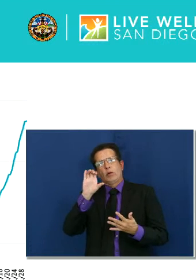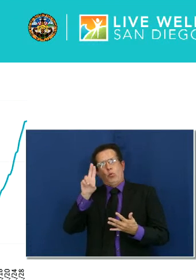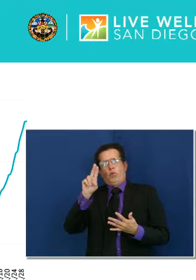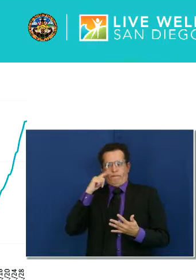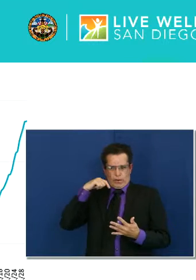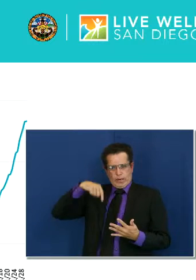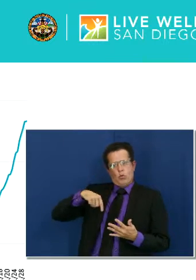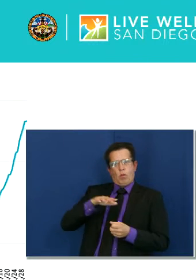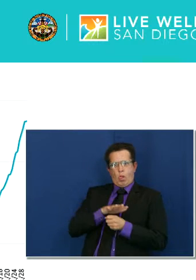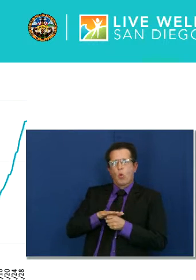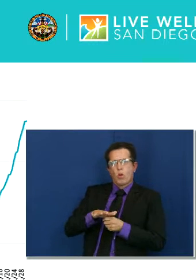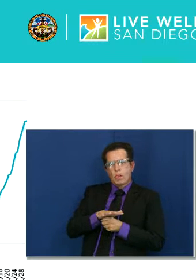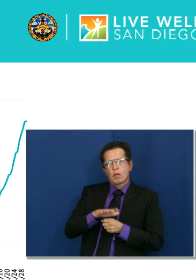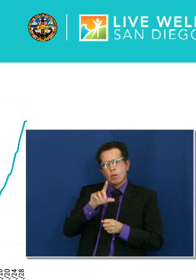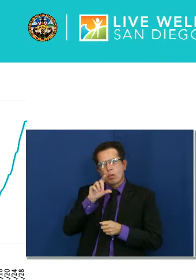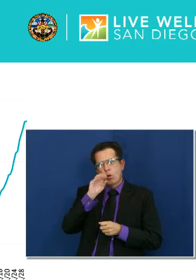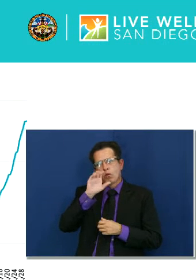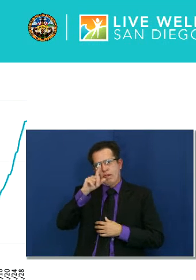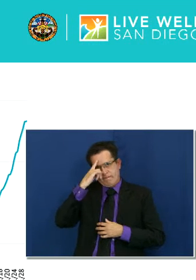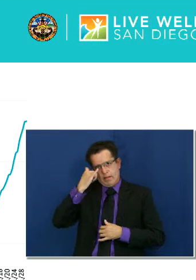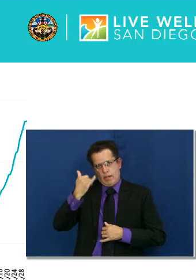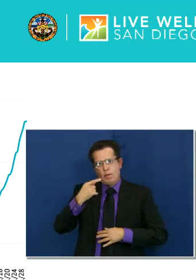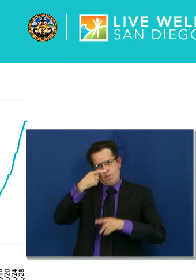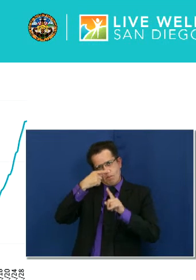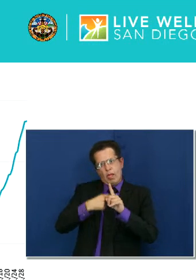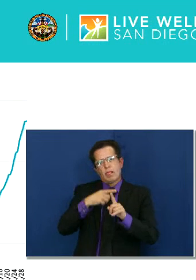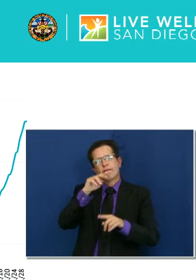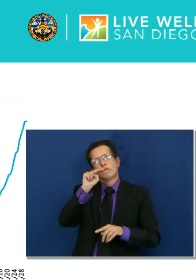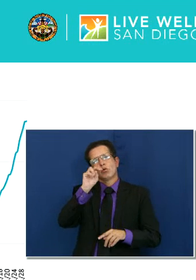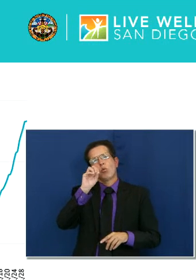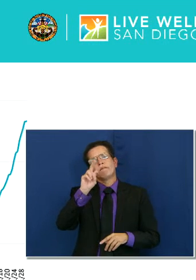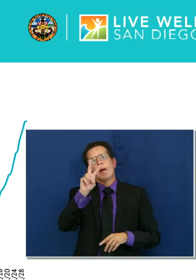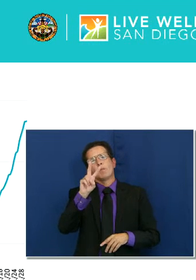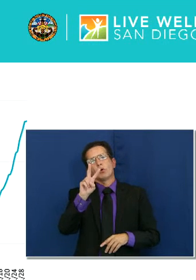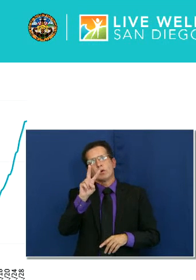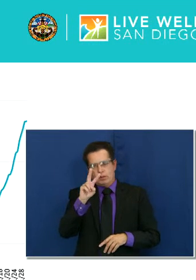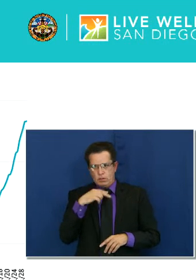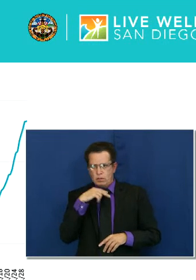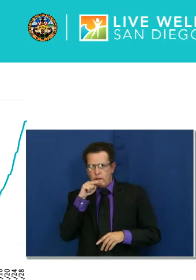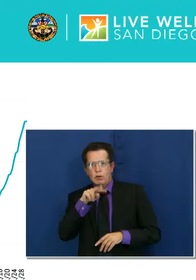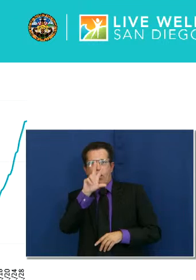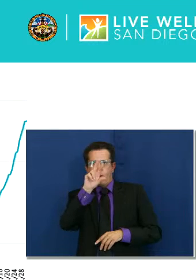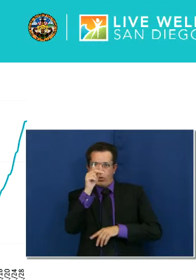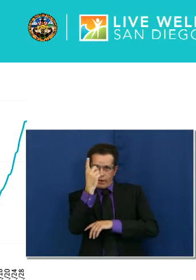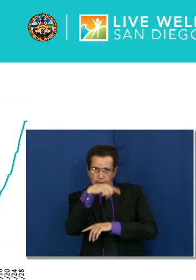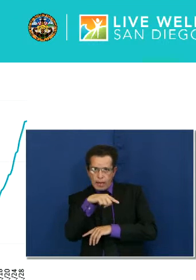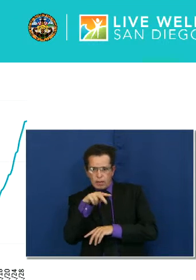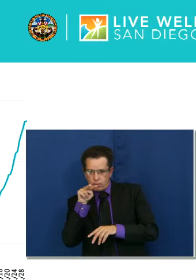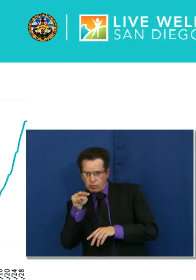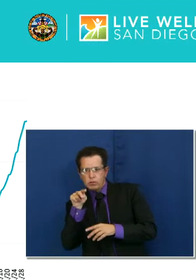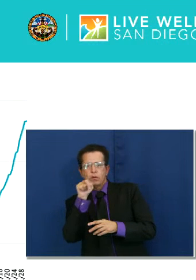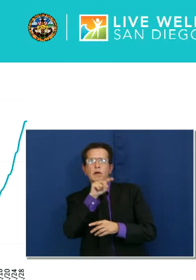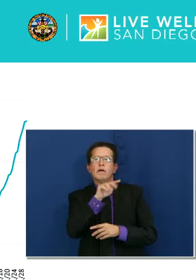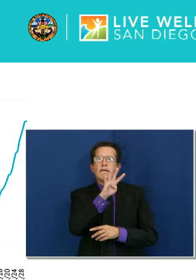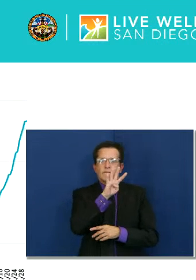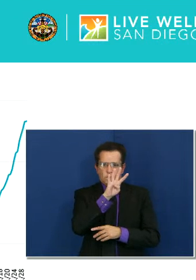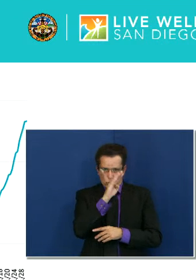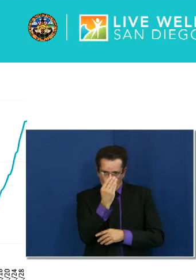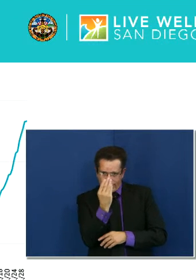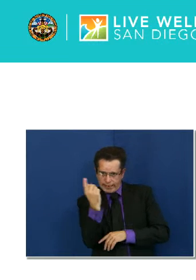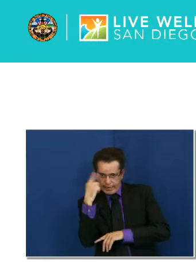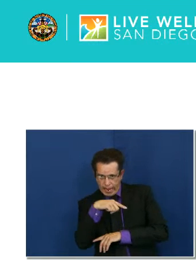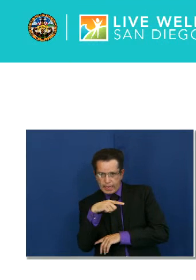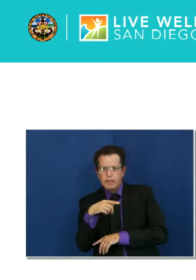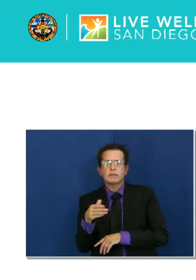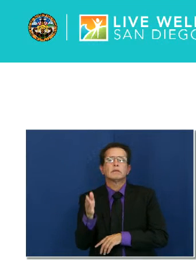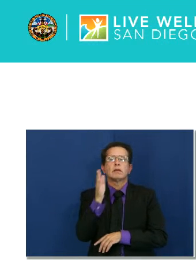month of November, particularly 30 days, 14 days, and 70 days. On the